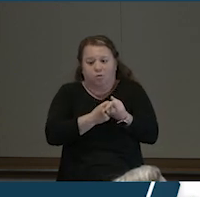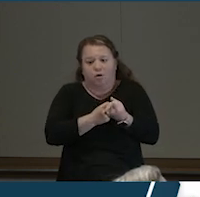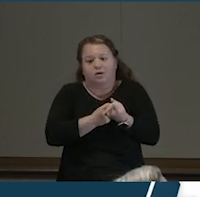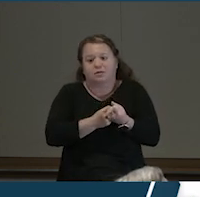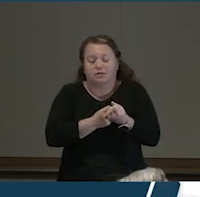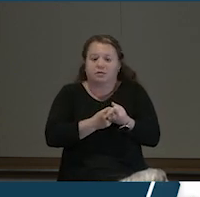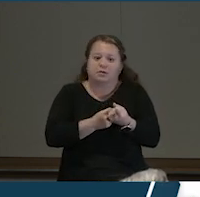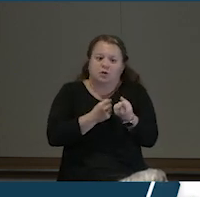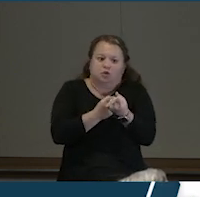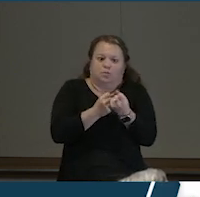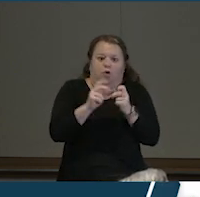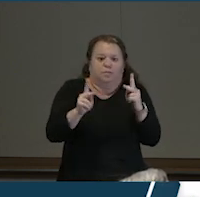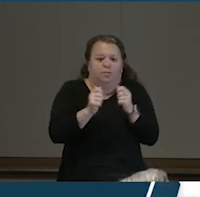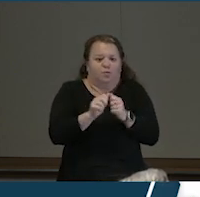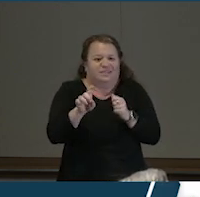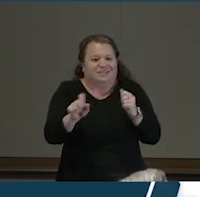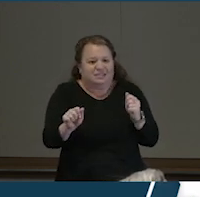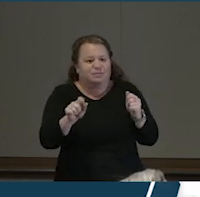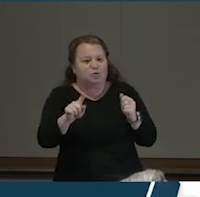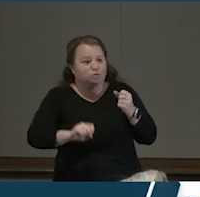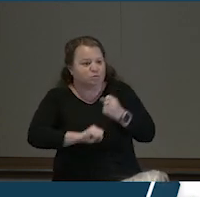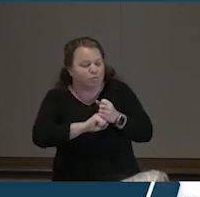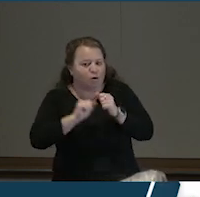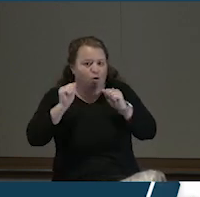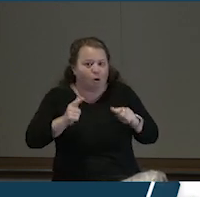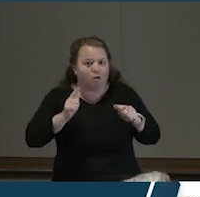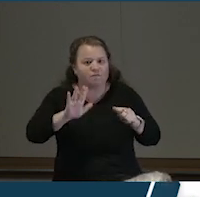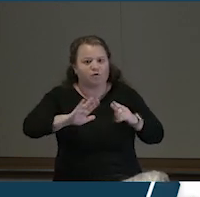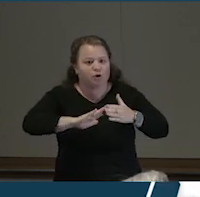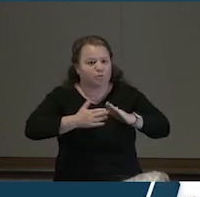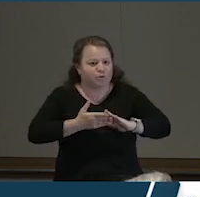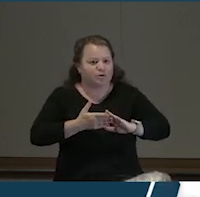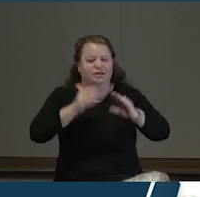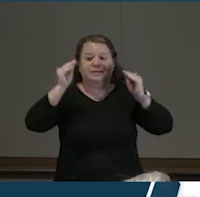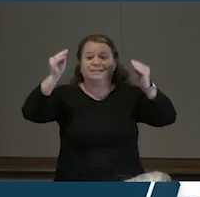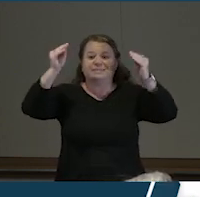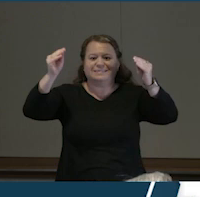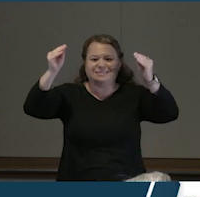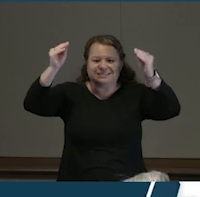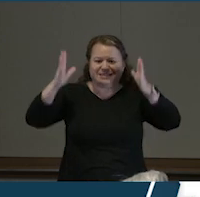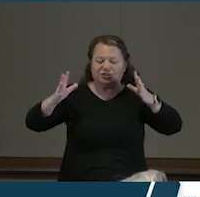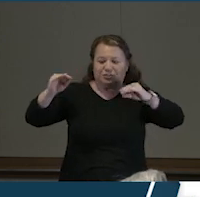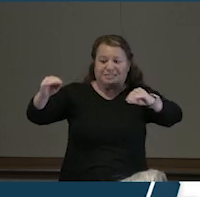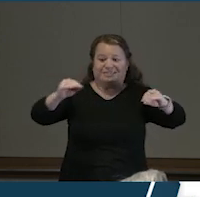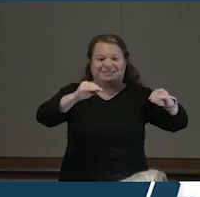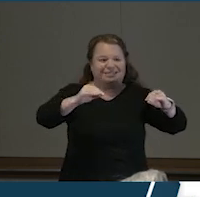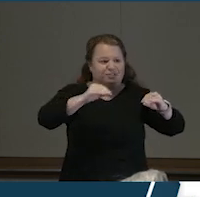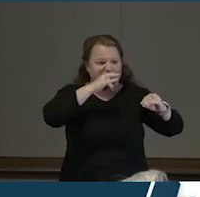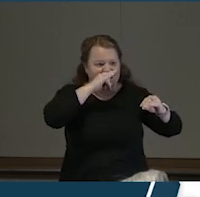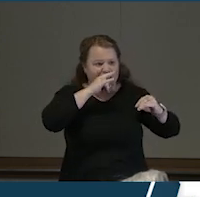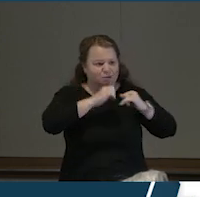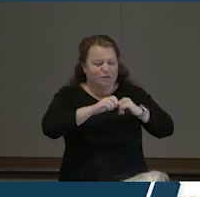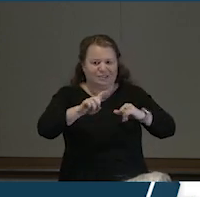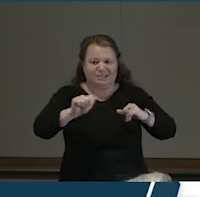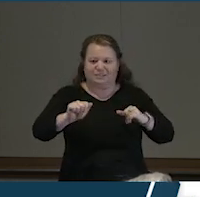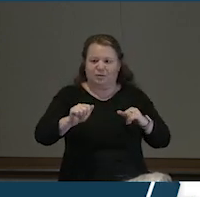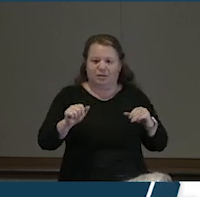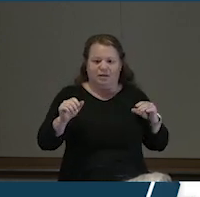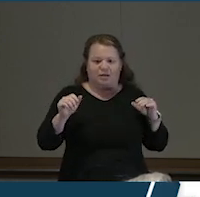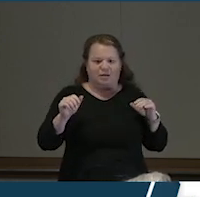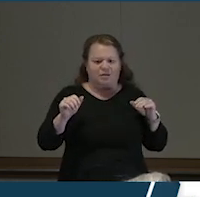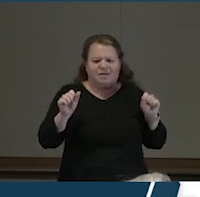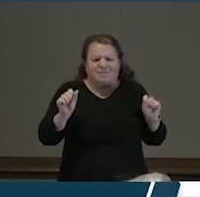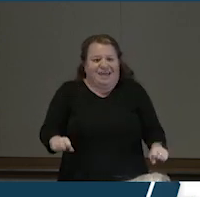with disabilities, you support all of your communities. It's like teachers who are good at teaching kids with disabilities are good at teaching